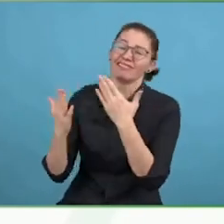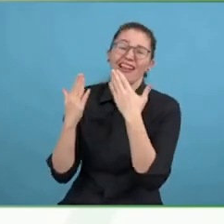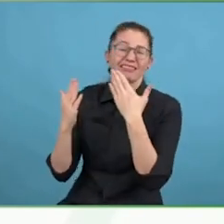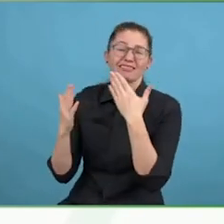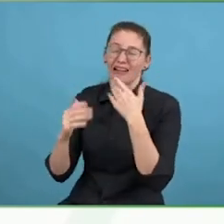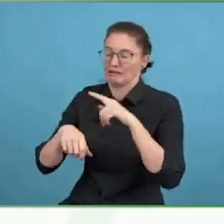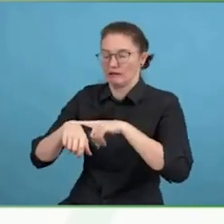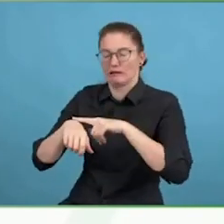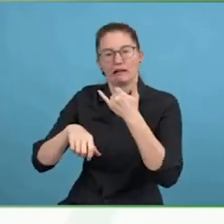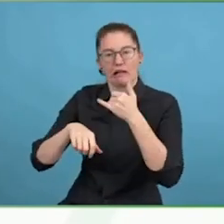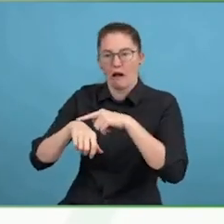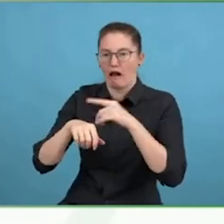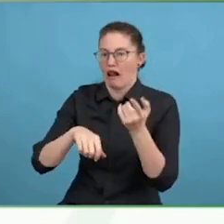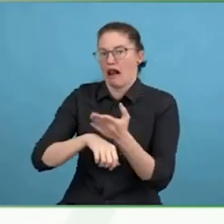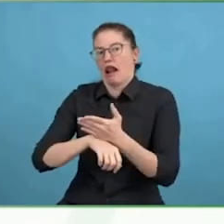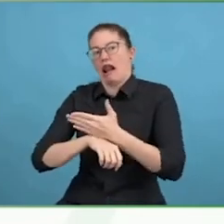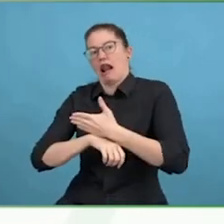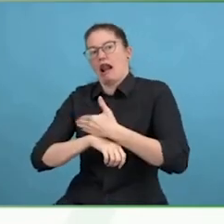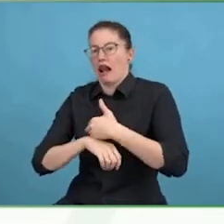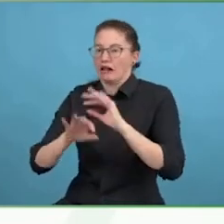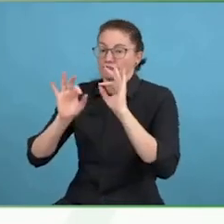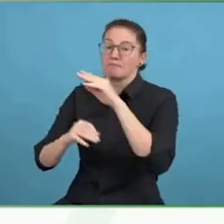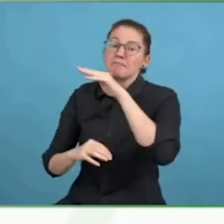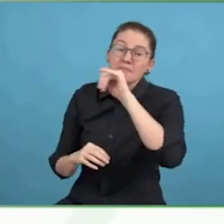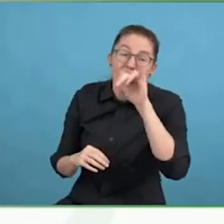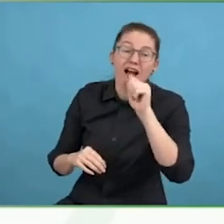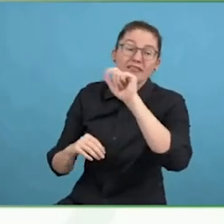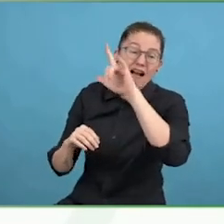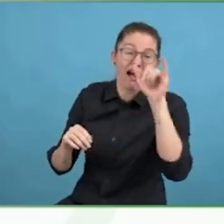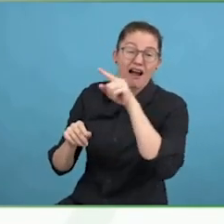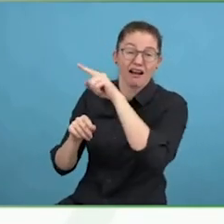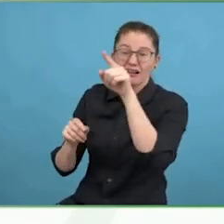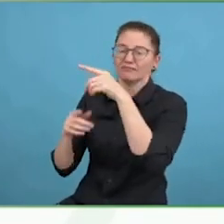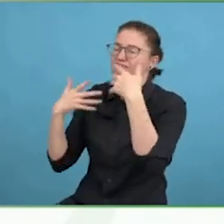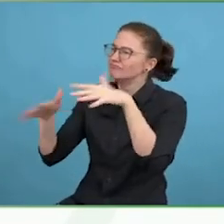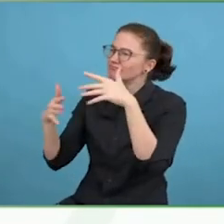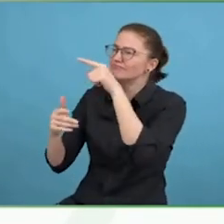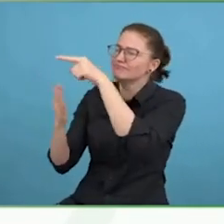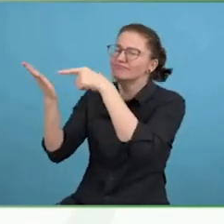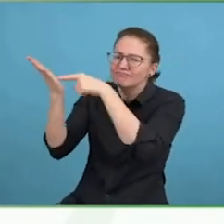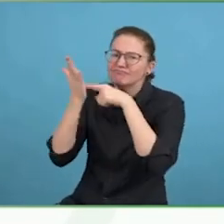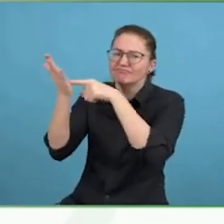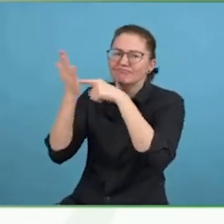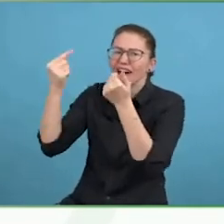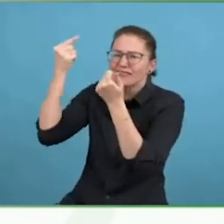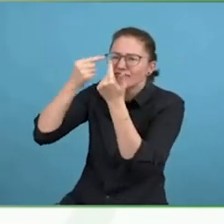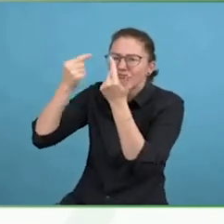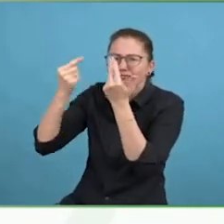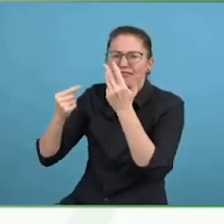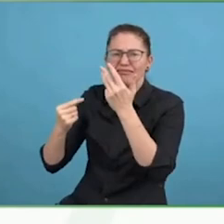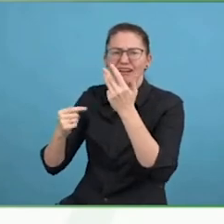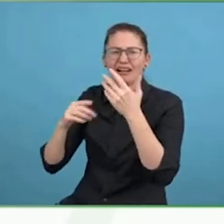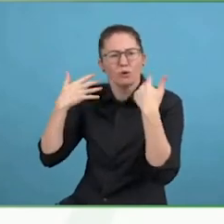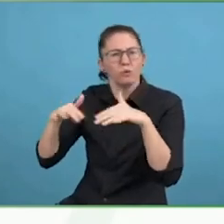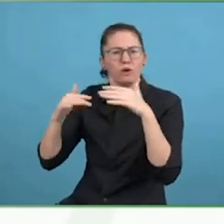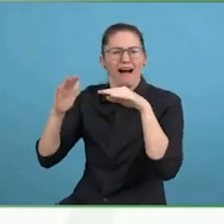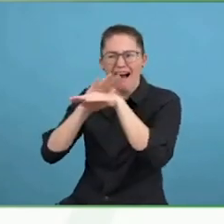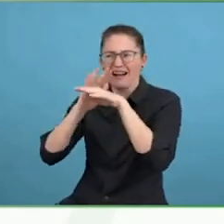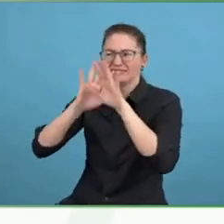final example that all the listeners and viewers can take away with them, and then I'm afraid I must wrap us up.